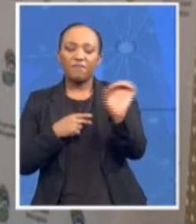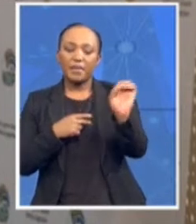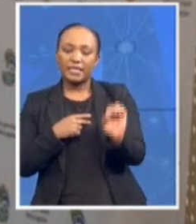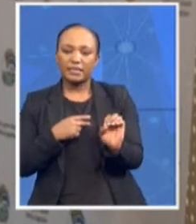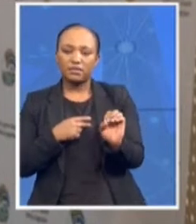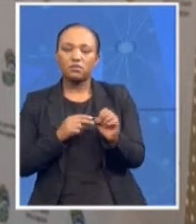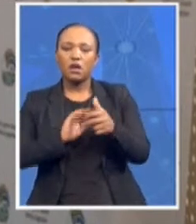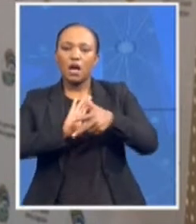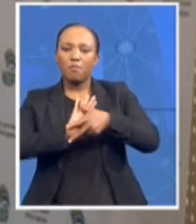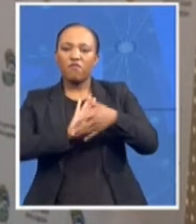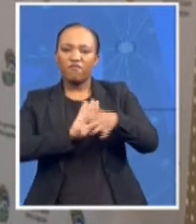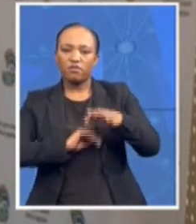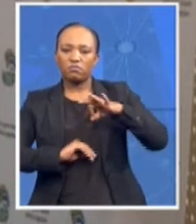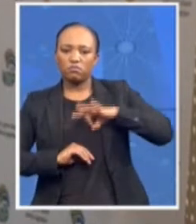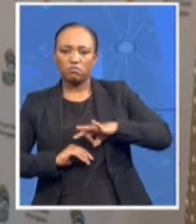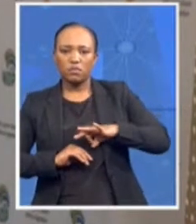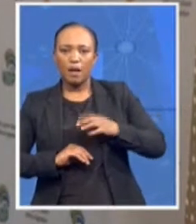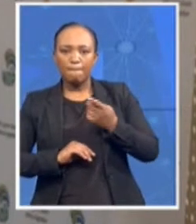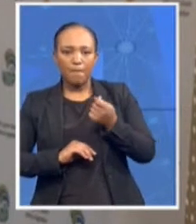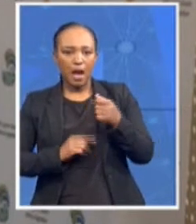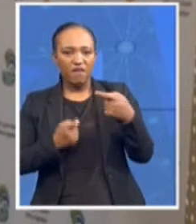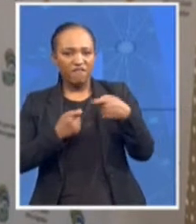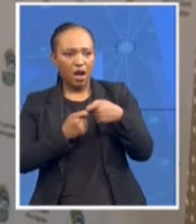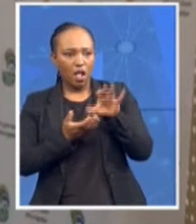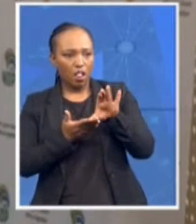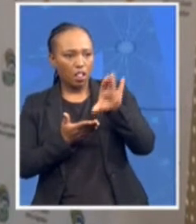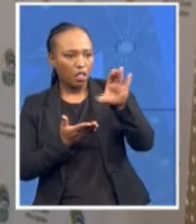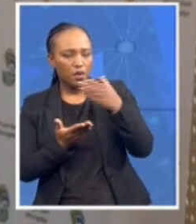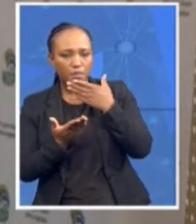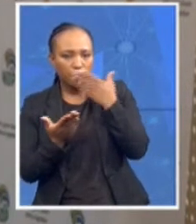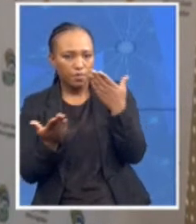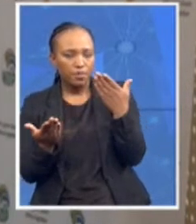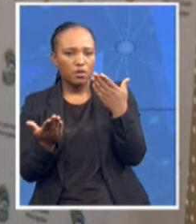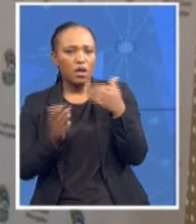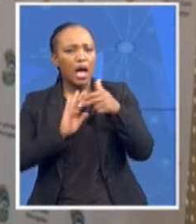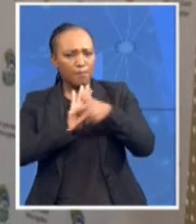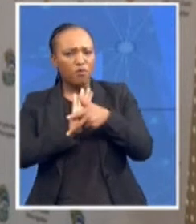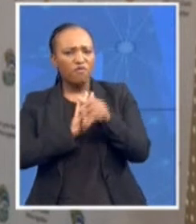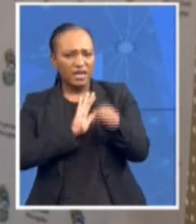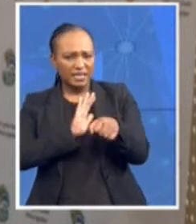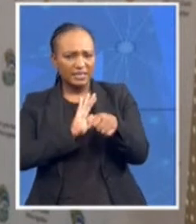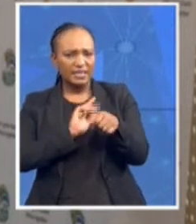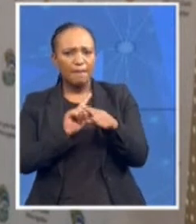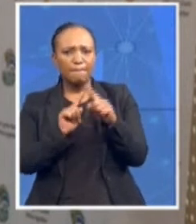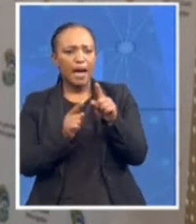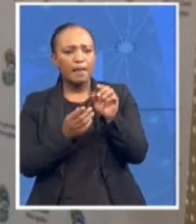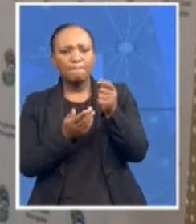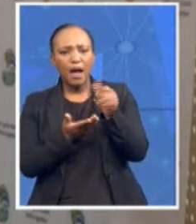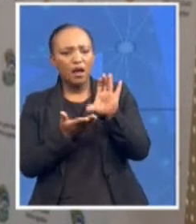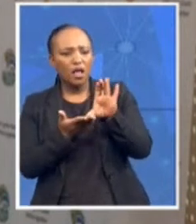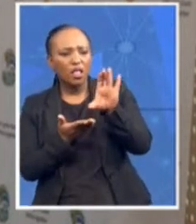funding. So they had been approved, but they had not been allocated any funding.